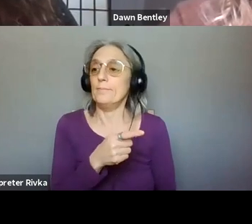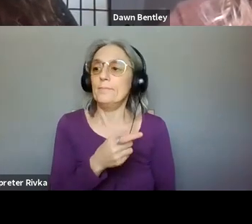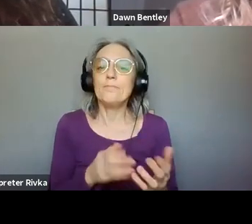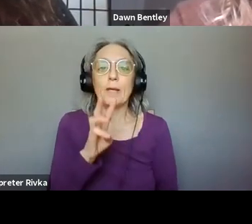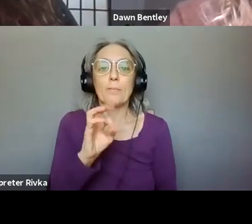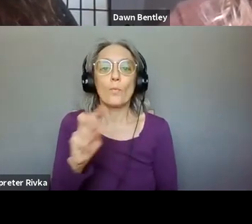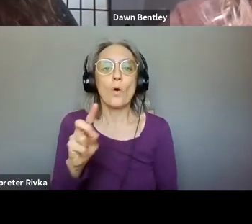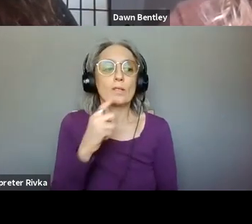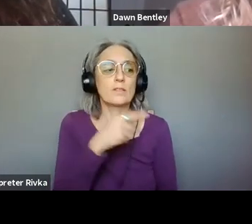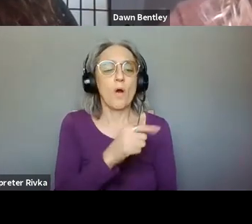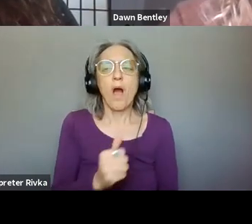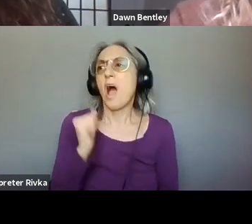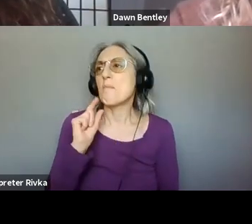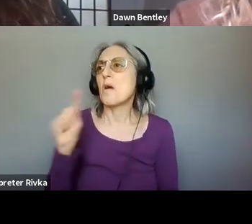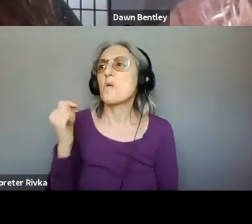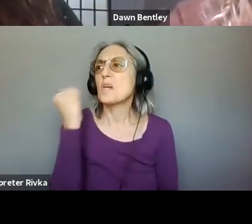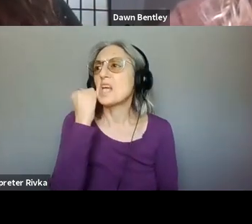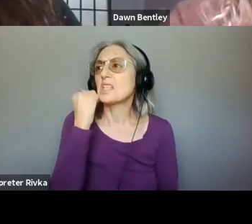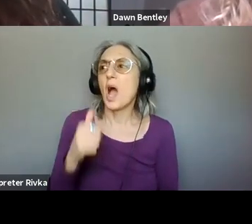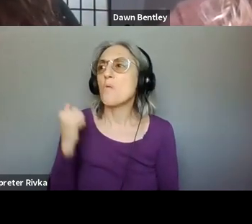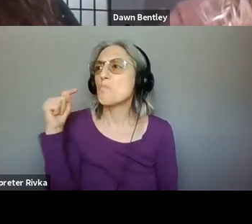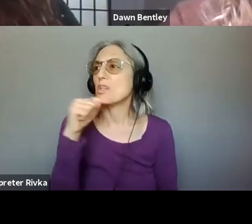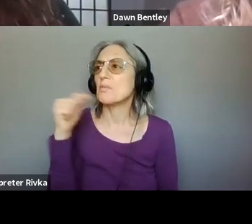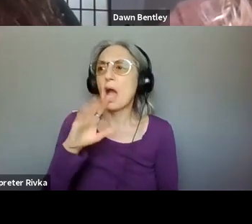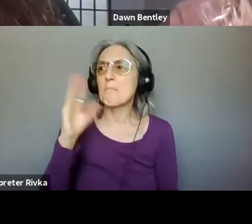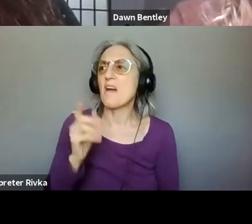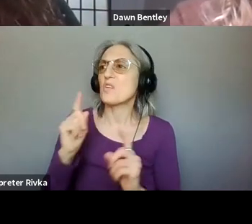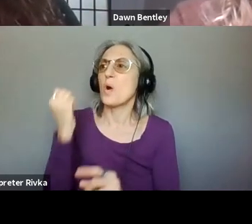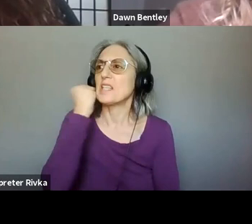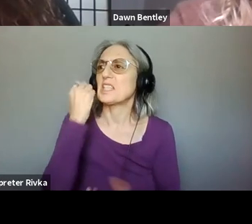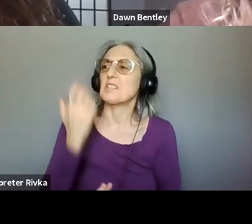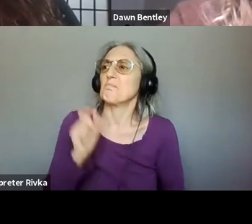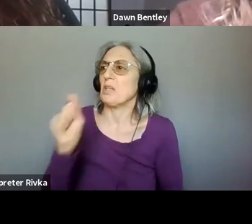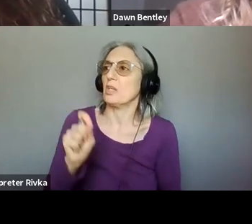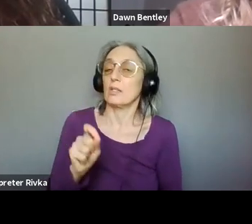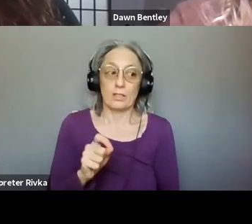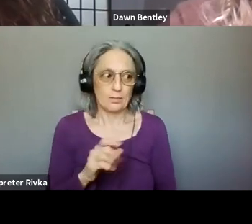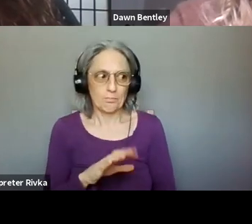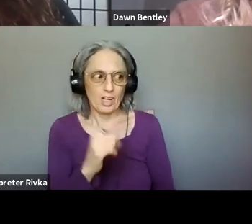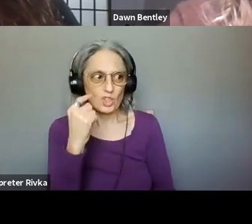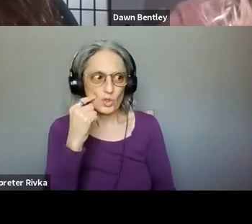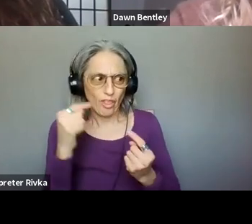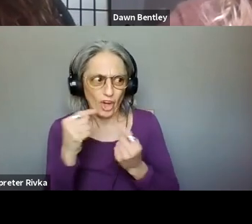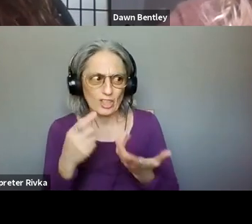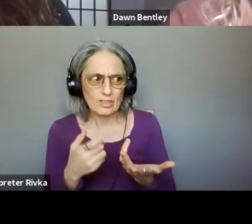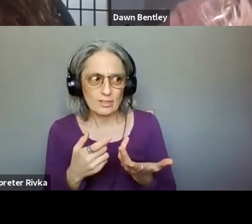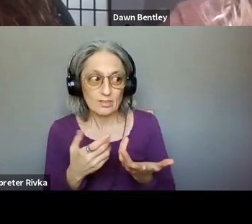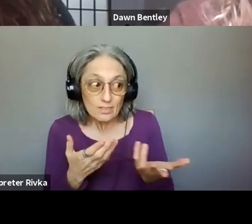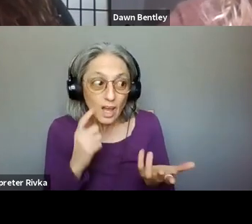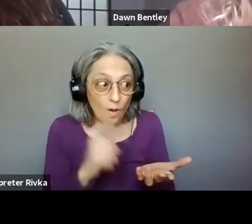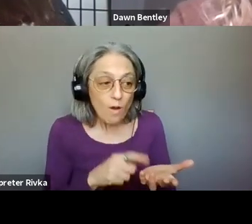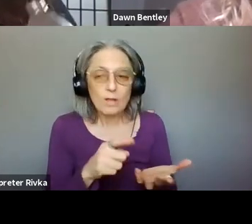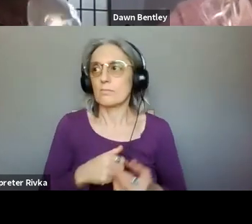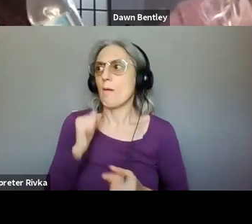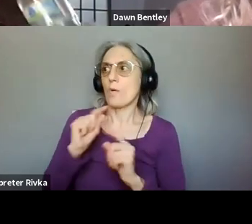not going to the dentist. I'm not going to brush my teeth. I'm never going to the dentist. And you say, well, you have a toothache. I see you have a toothache. You need to go to the dentist. I'm not going to the